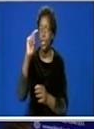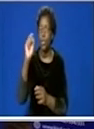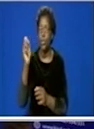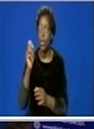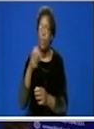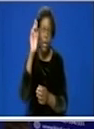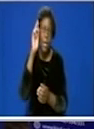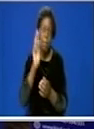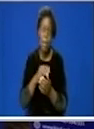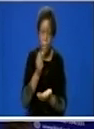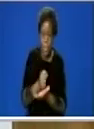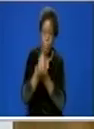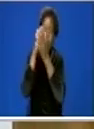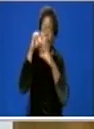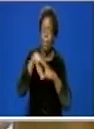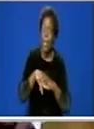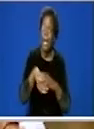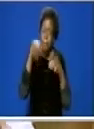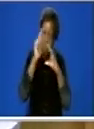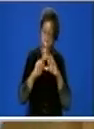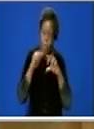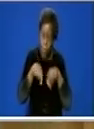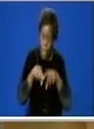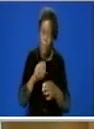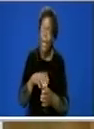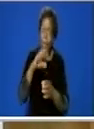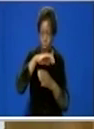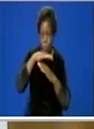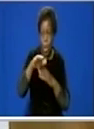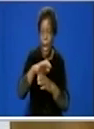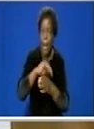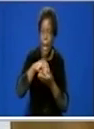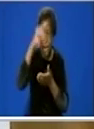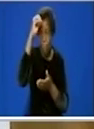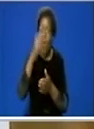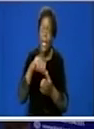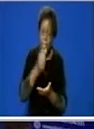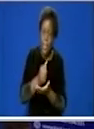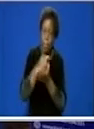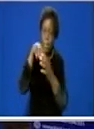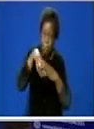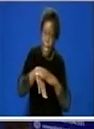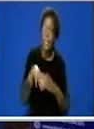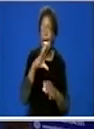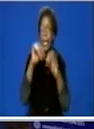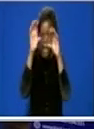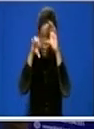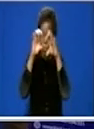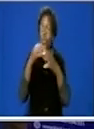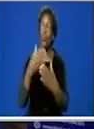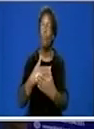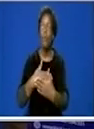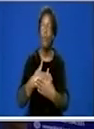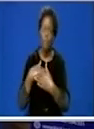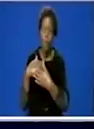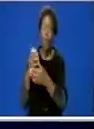implants? Yes, and I today, do. Today, we are going to cover more on support and movement in plants and animals. Okay, before we even continue, let's introduce